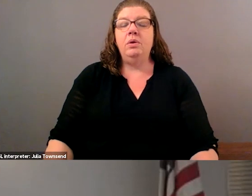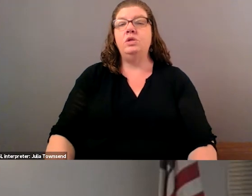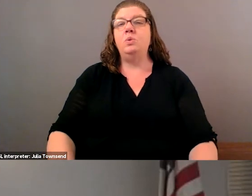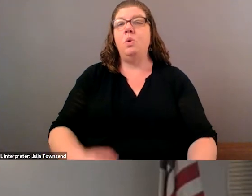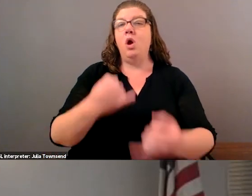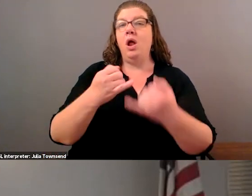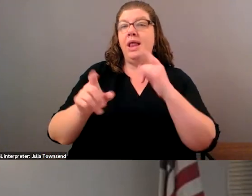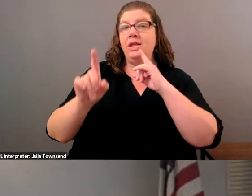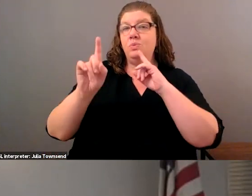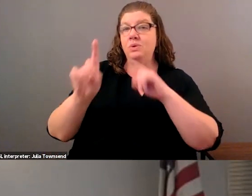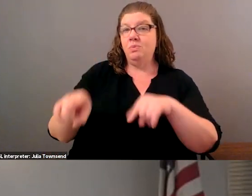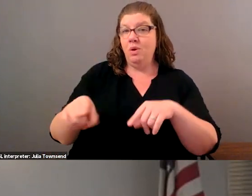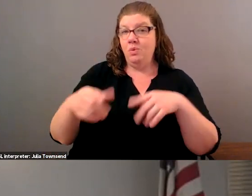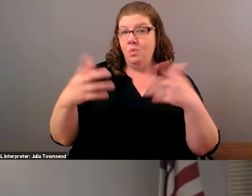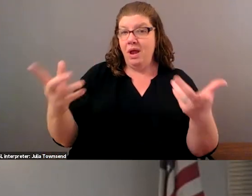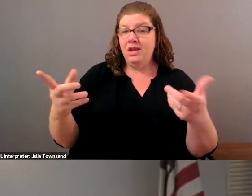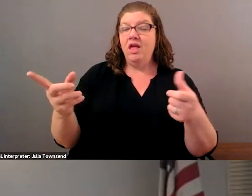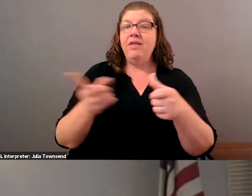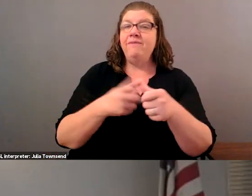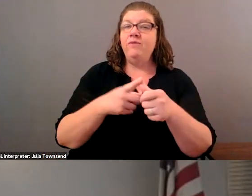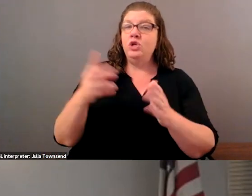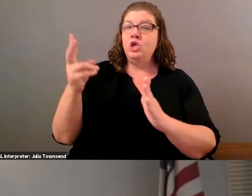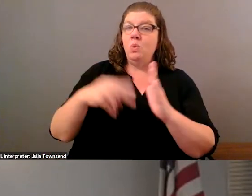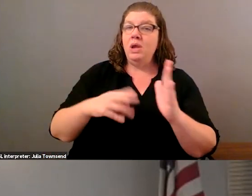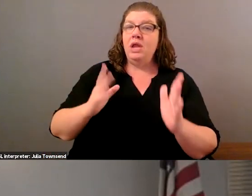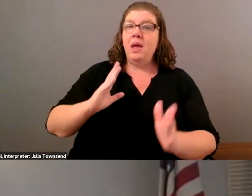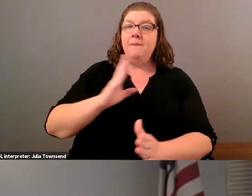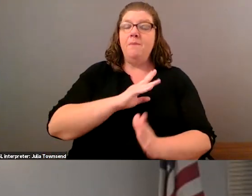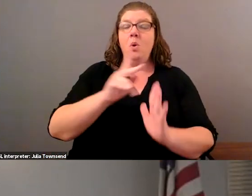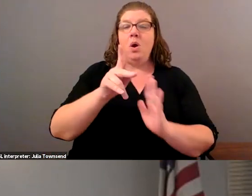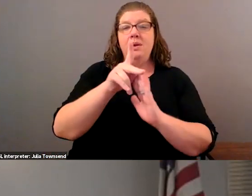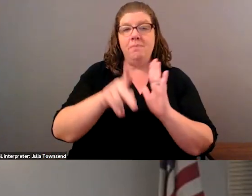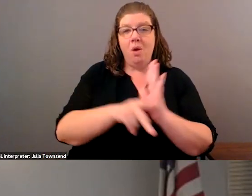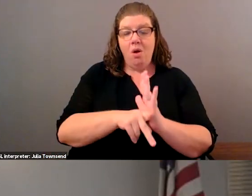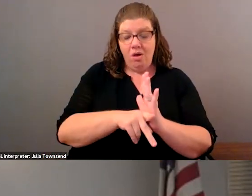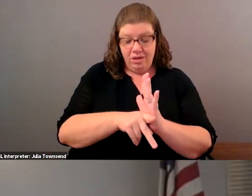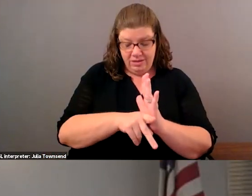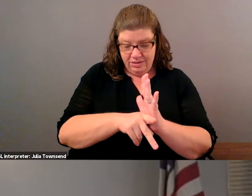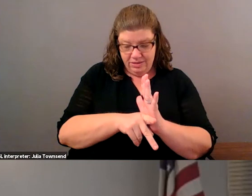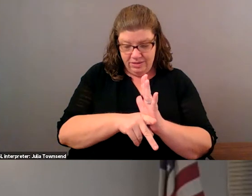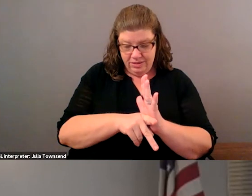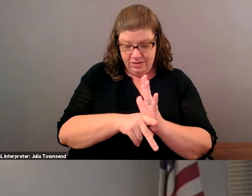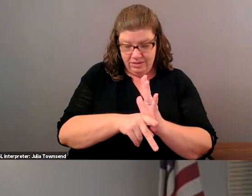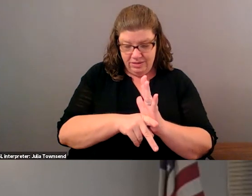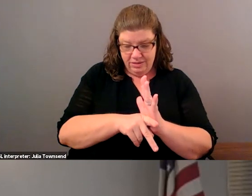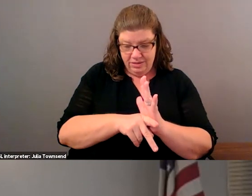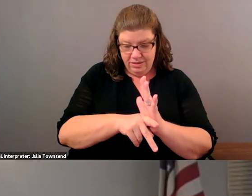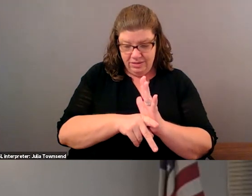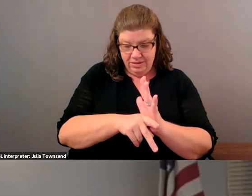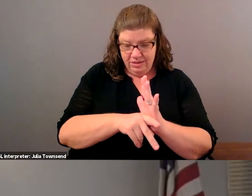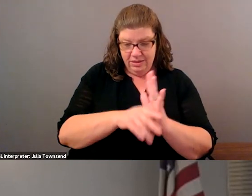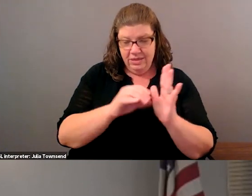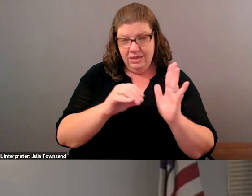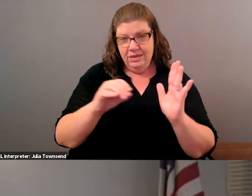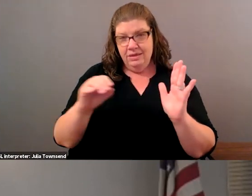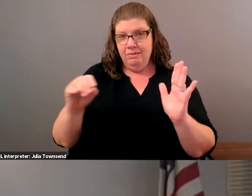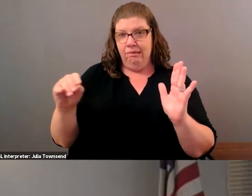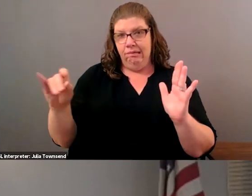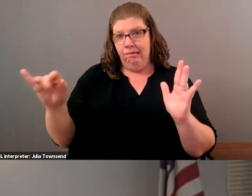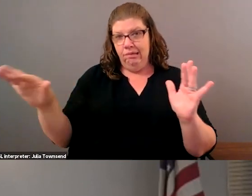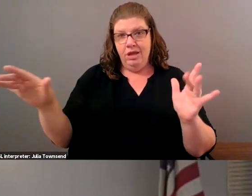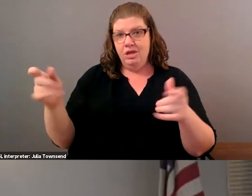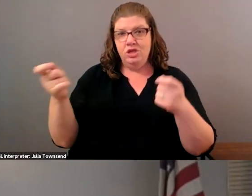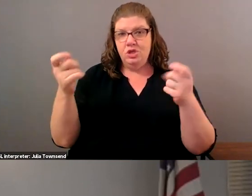report, and that is the first reading of the board policies in series 0000, Superintendent and 7000s.